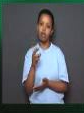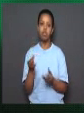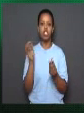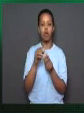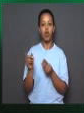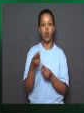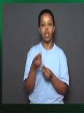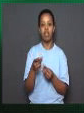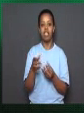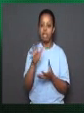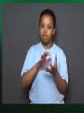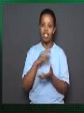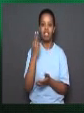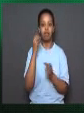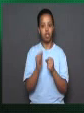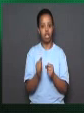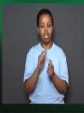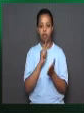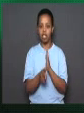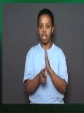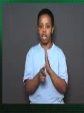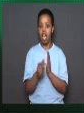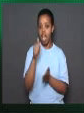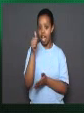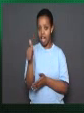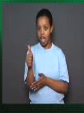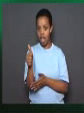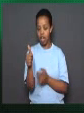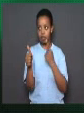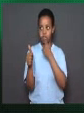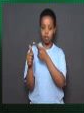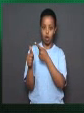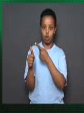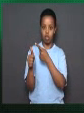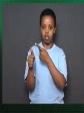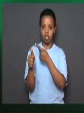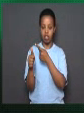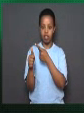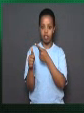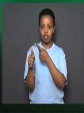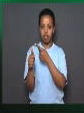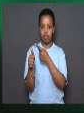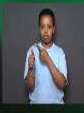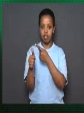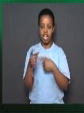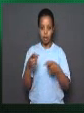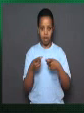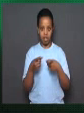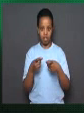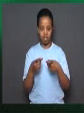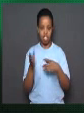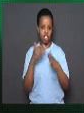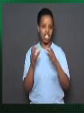For instance, bovine A might be docile and even-tempered, while